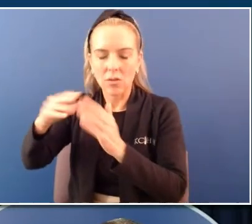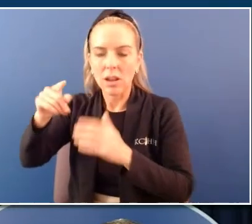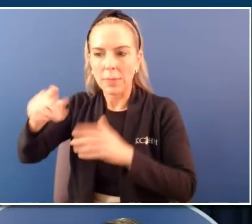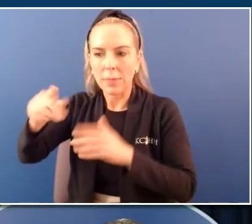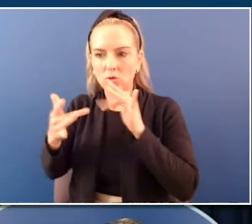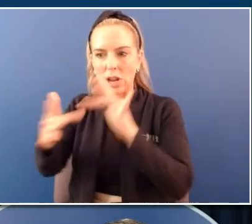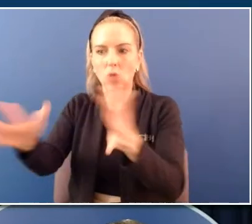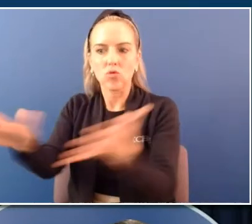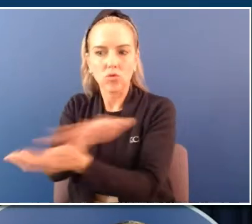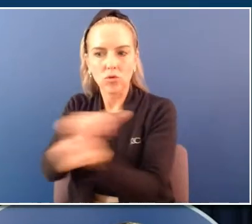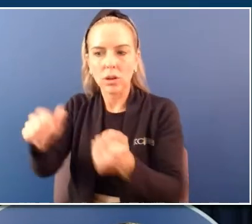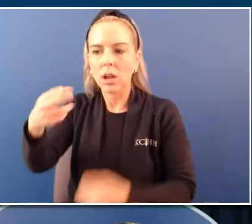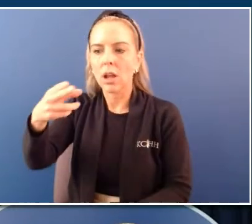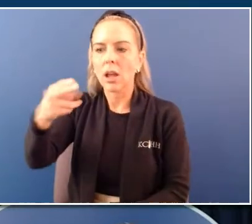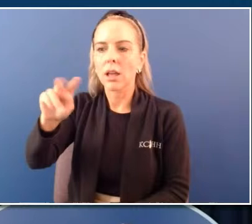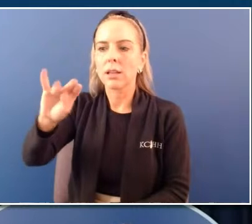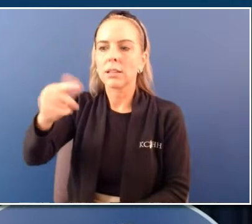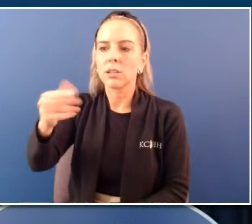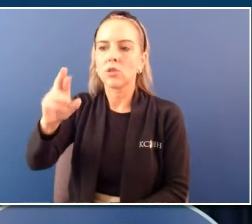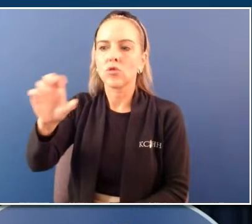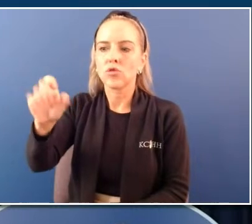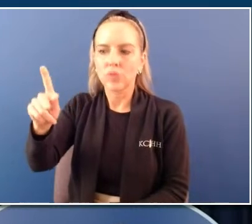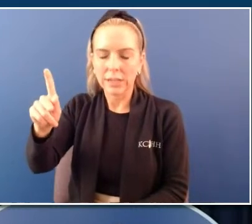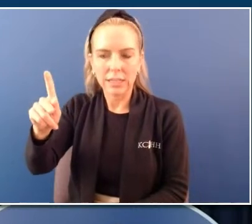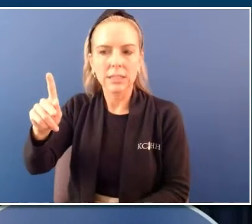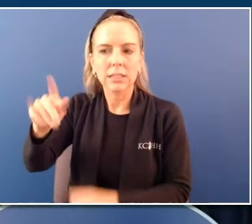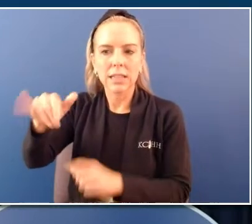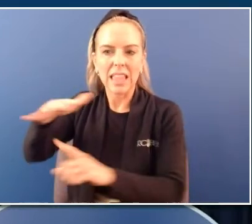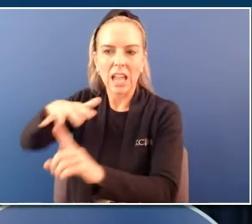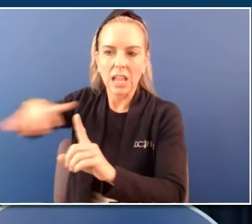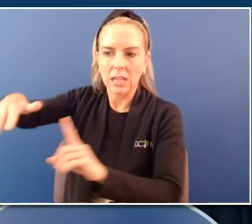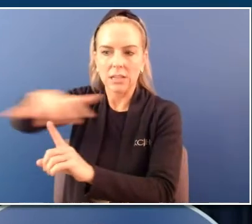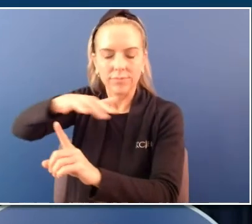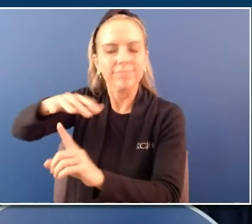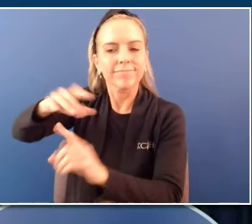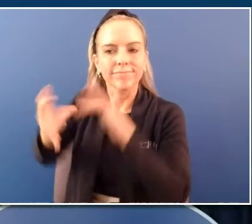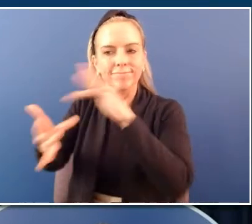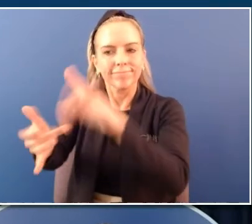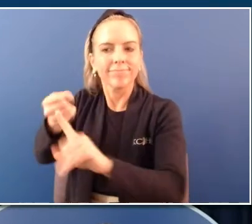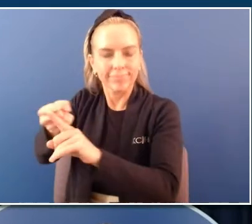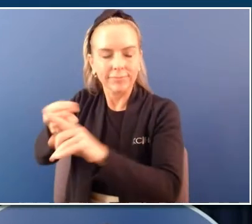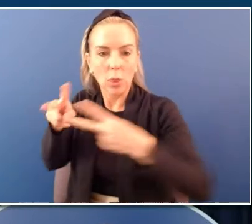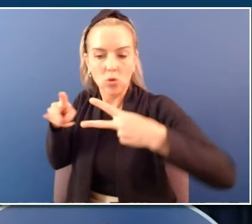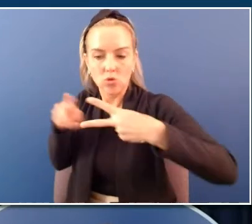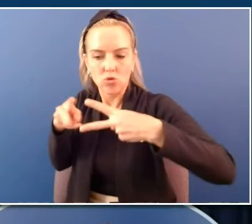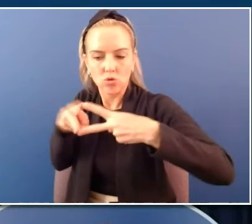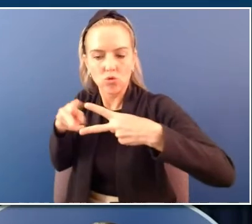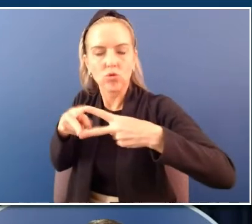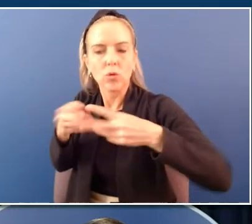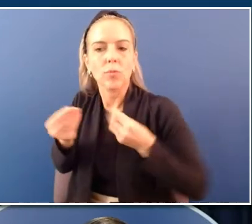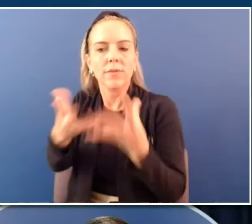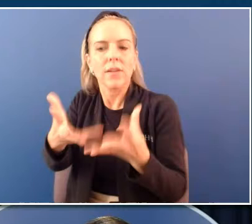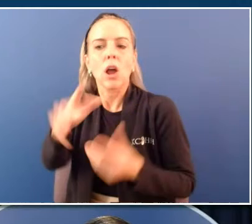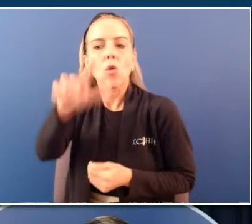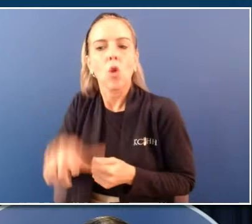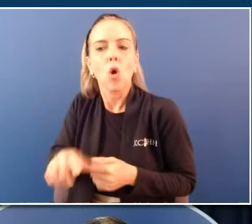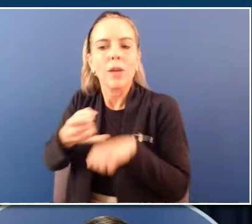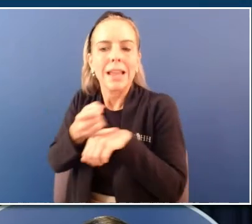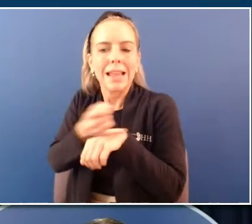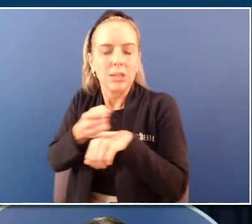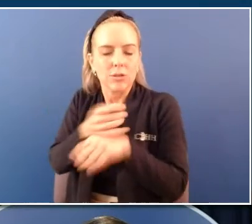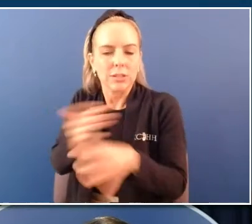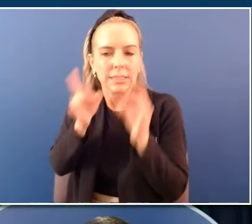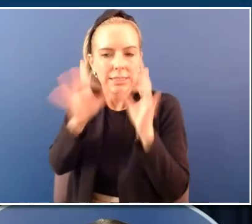Hunting Creek subdivision and the surrounding area there. These centers are offering low interest disaster loans to small